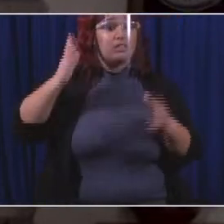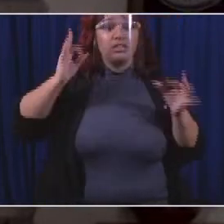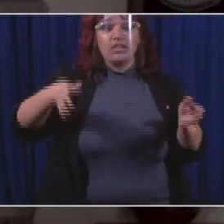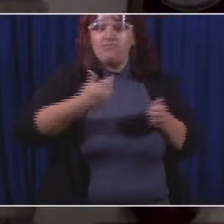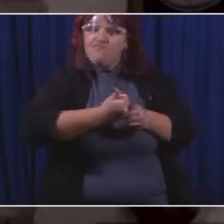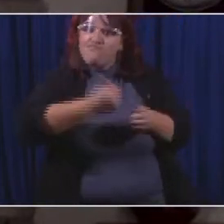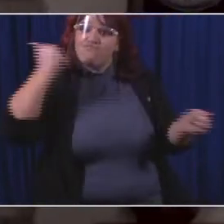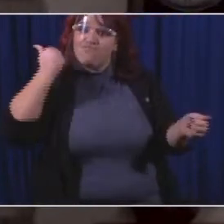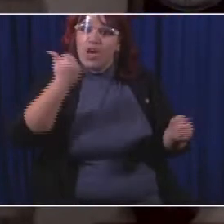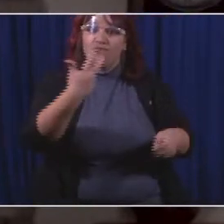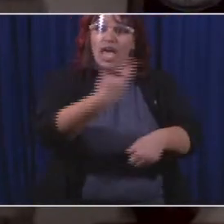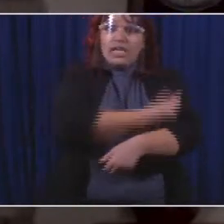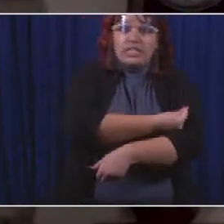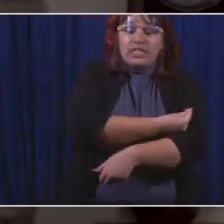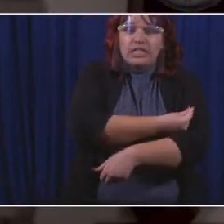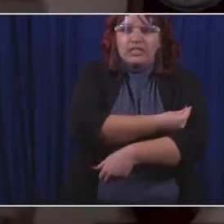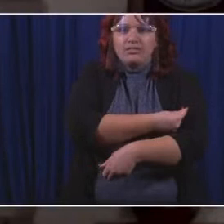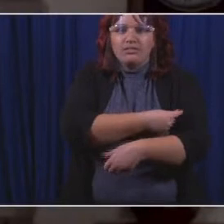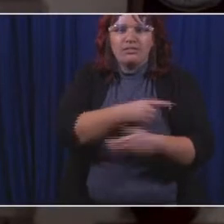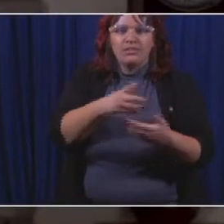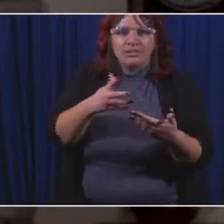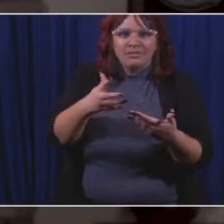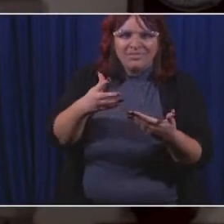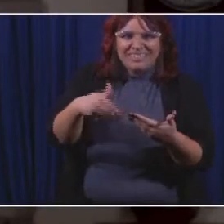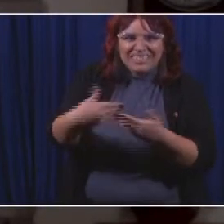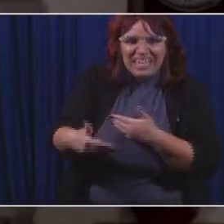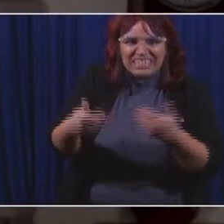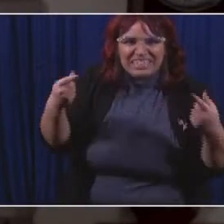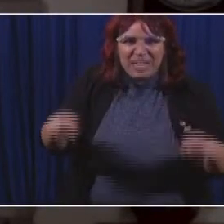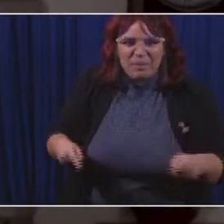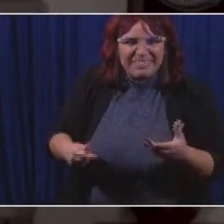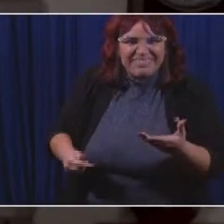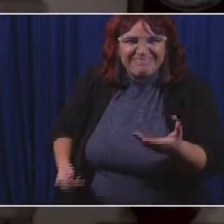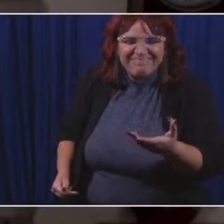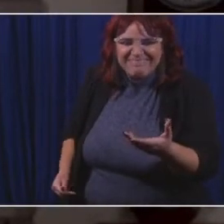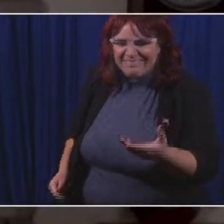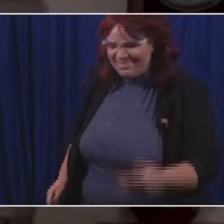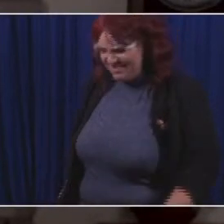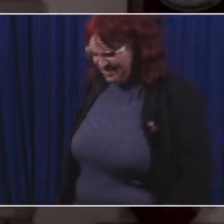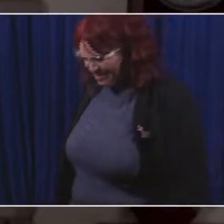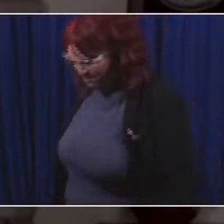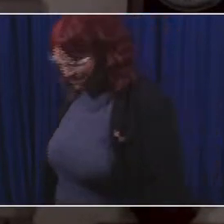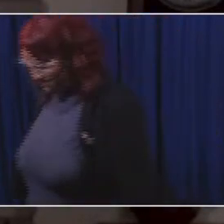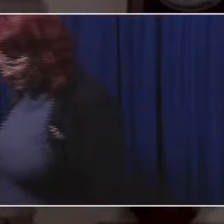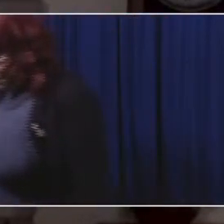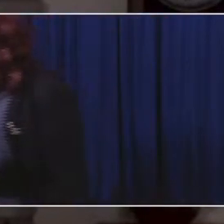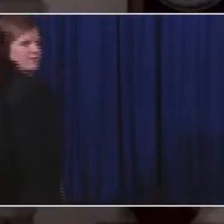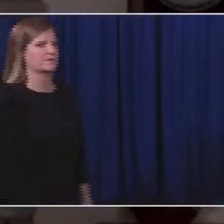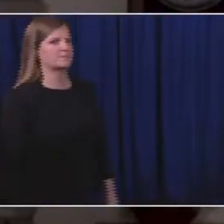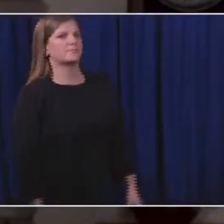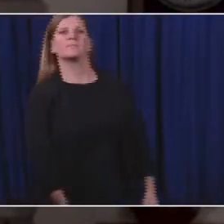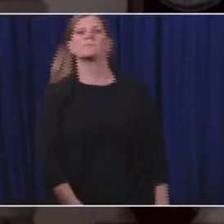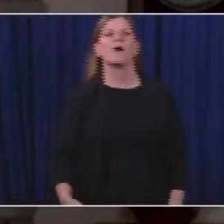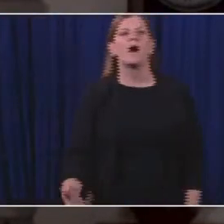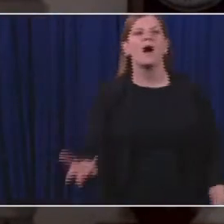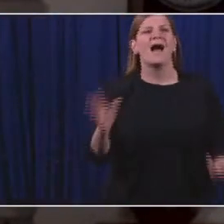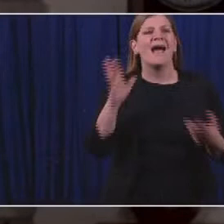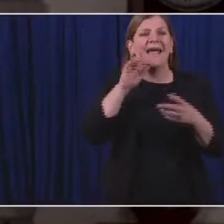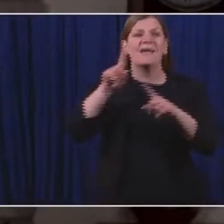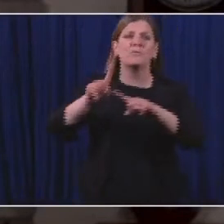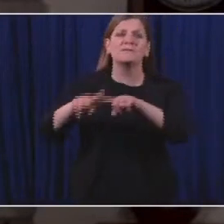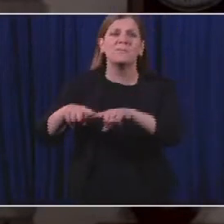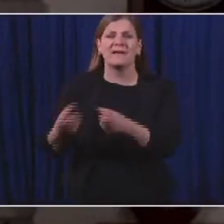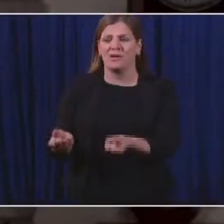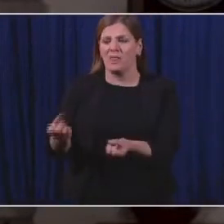Well, I think it depends on what percentage of the population. We want everyone to get the vaccine, but we're not going to compel people to get